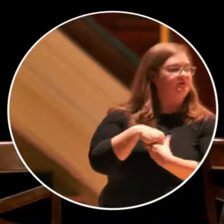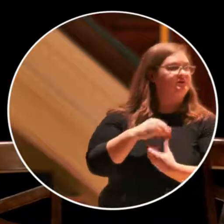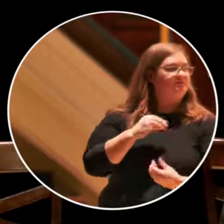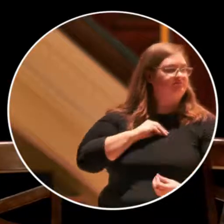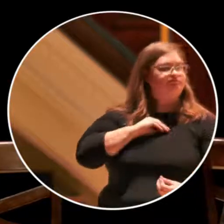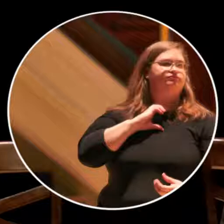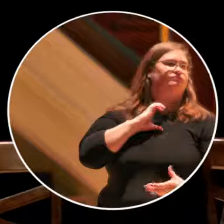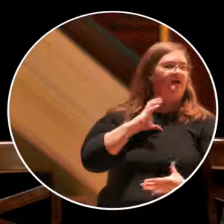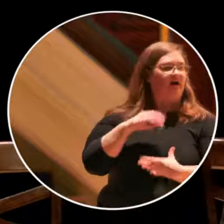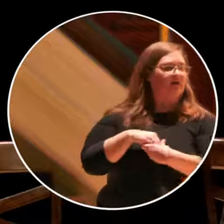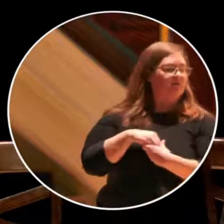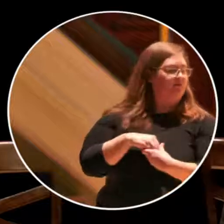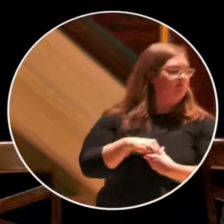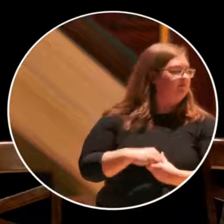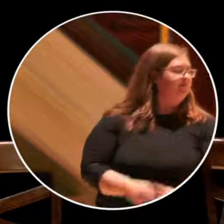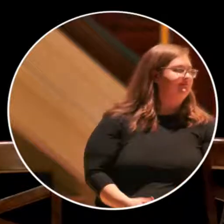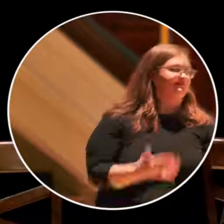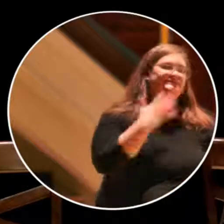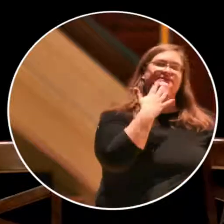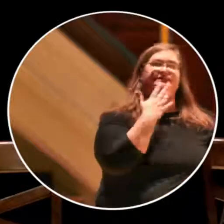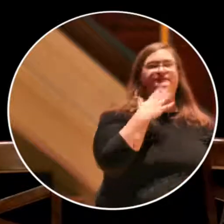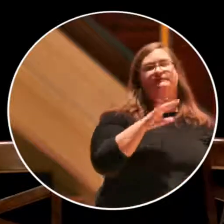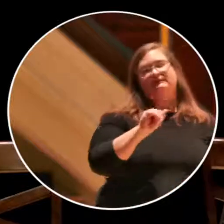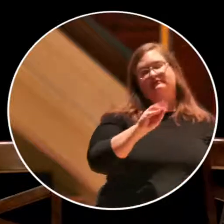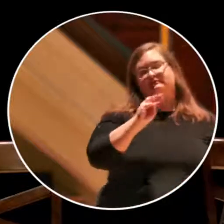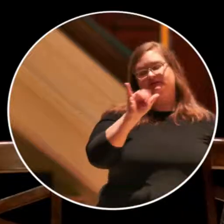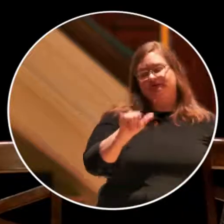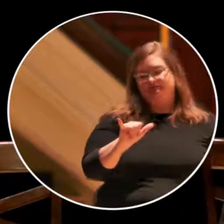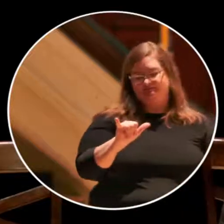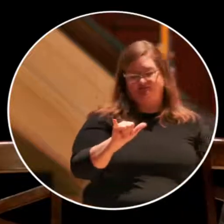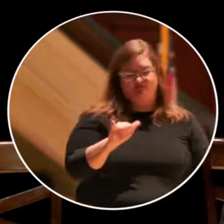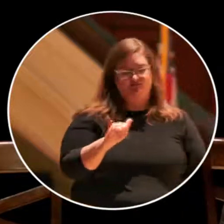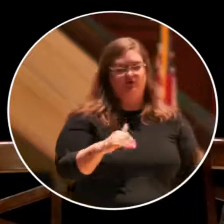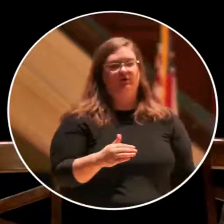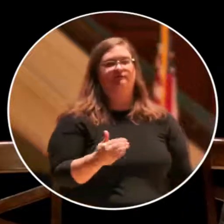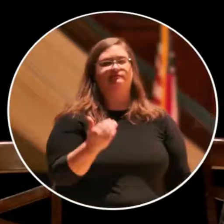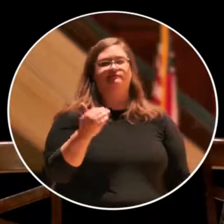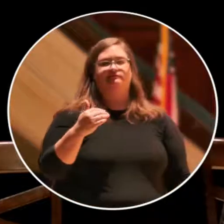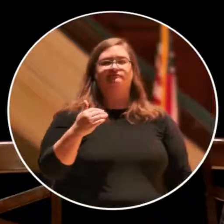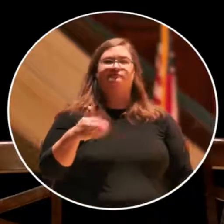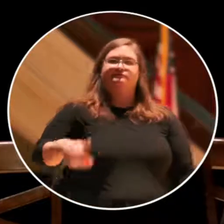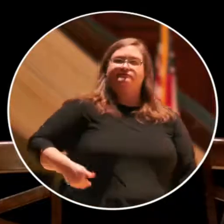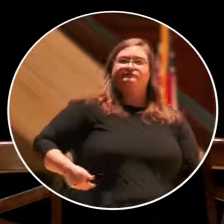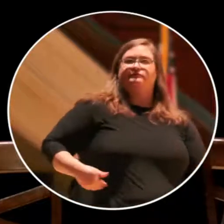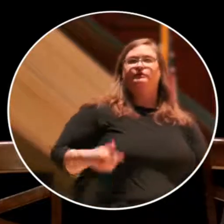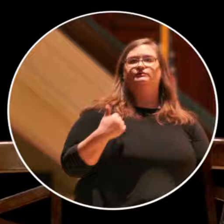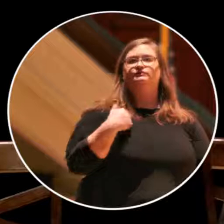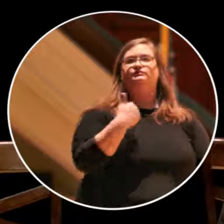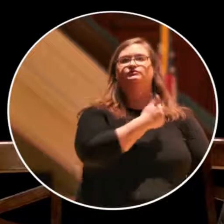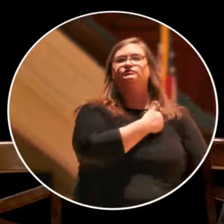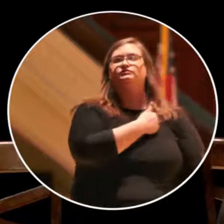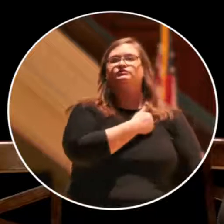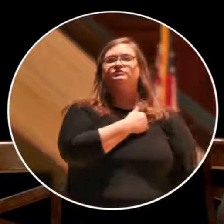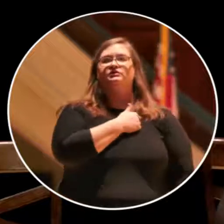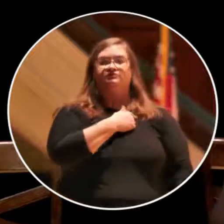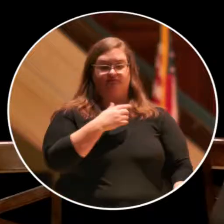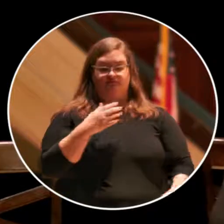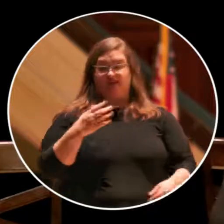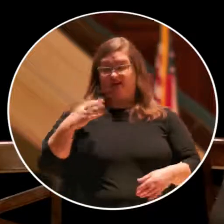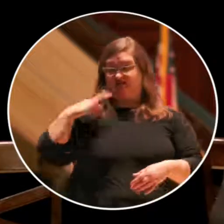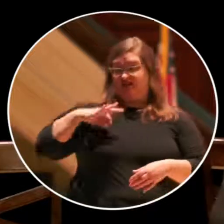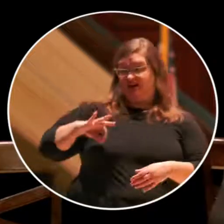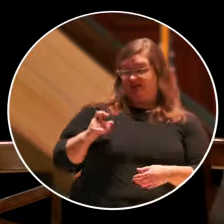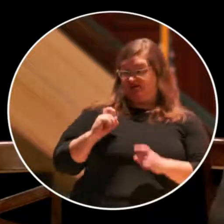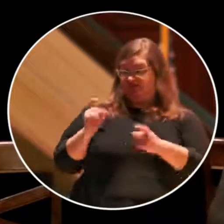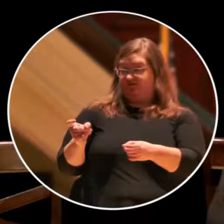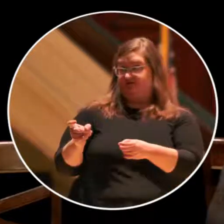Yeah. Thank you, Amy, for reminding us that giving credit, showing appreciation,